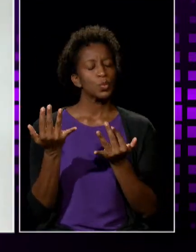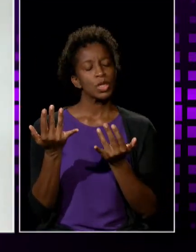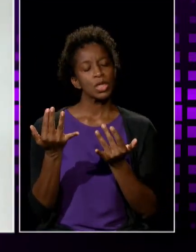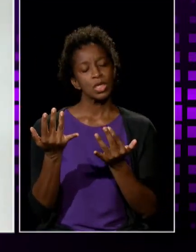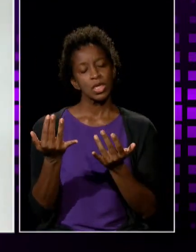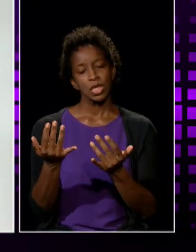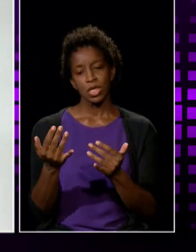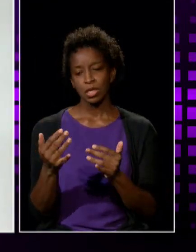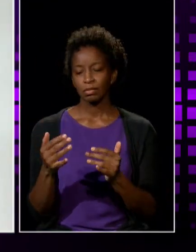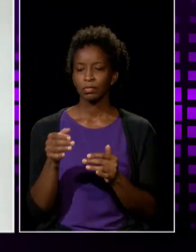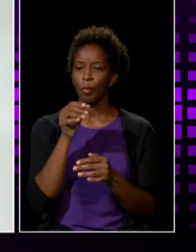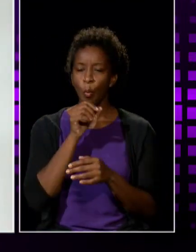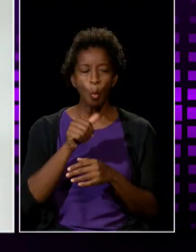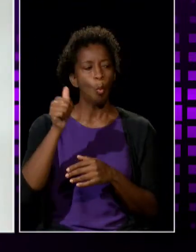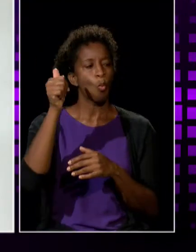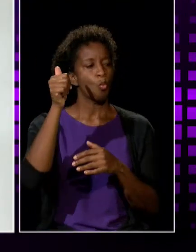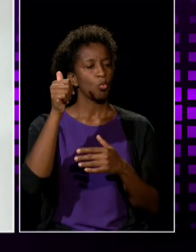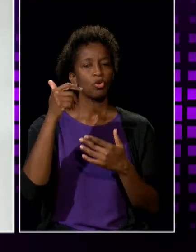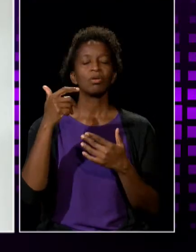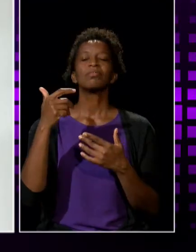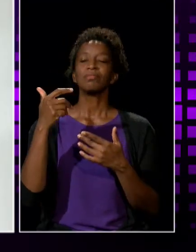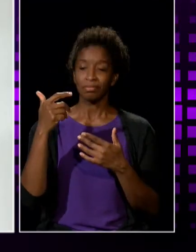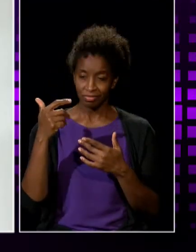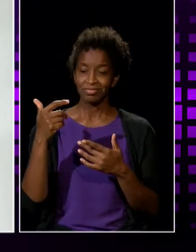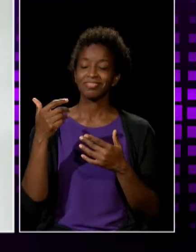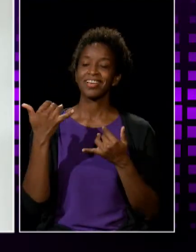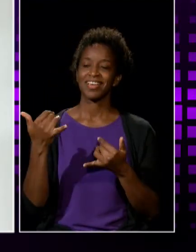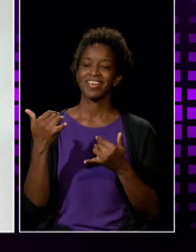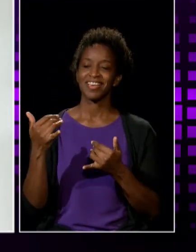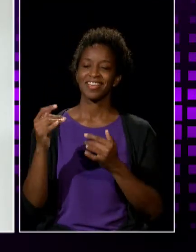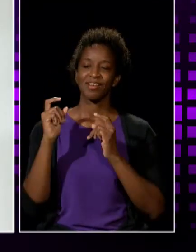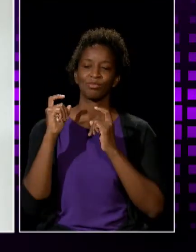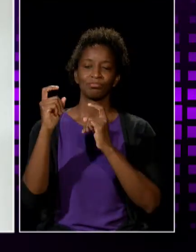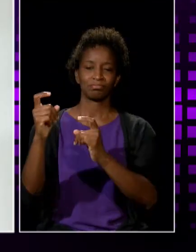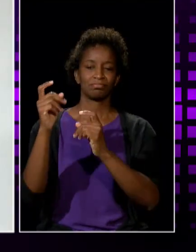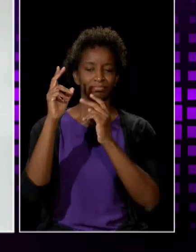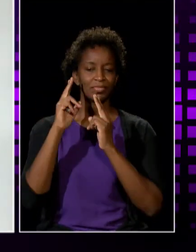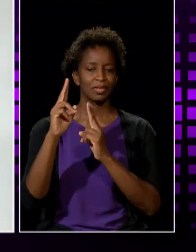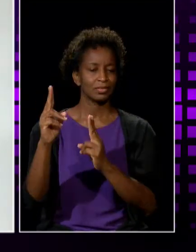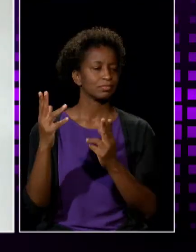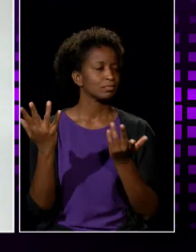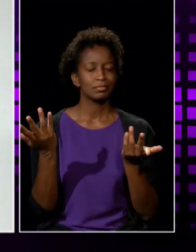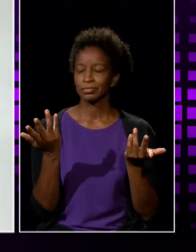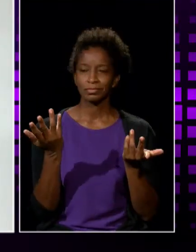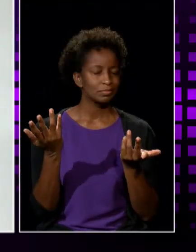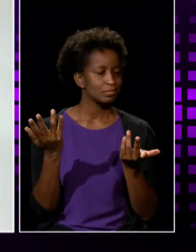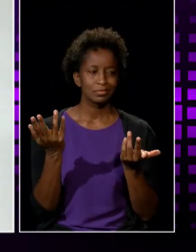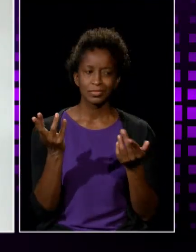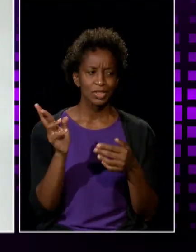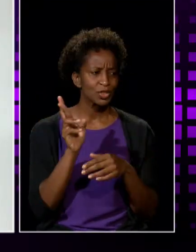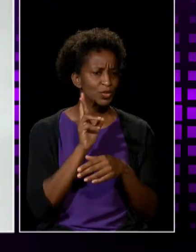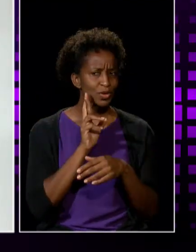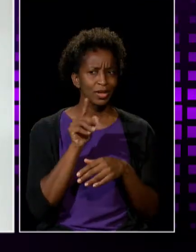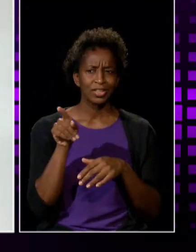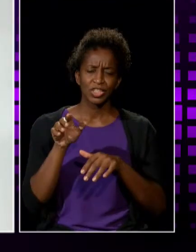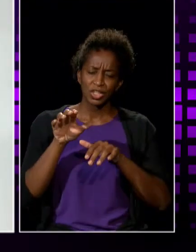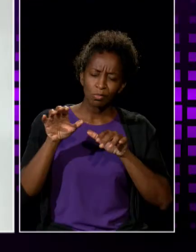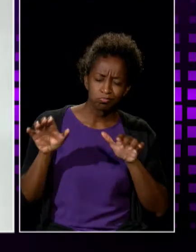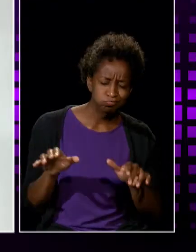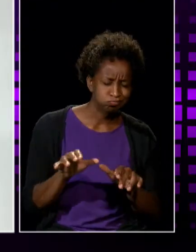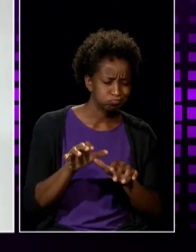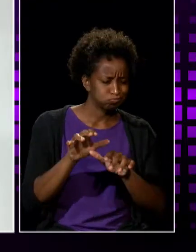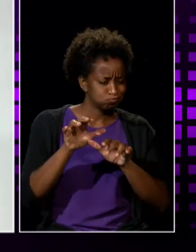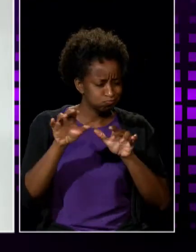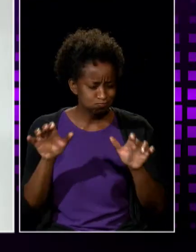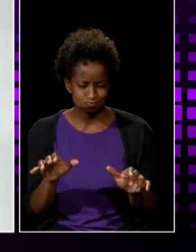gone above and beyond in supporting Barbados' economic development and in supporting Barbados' social development.